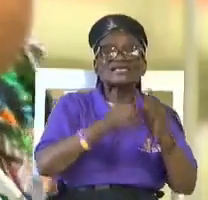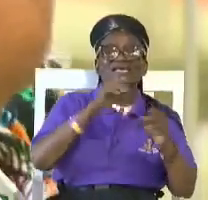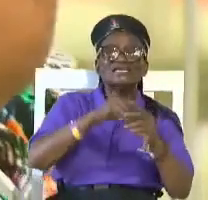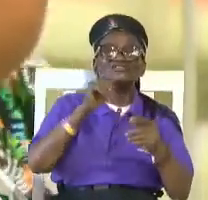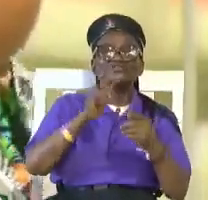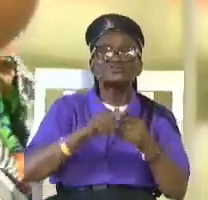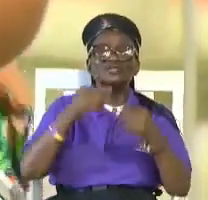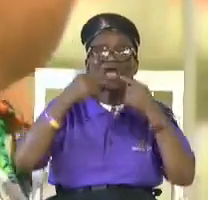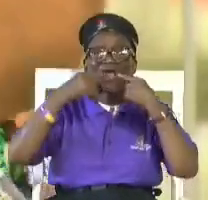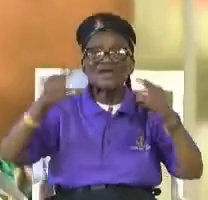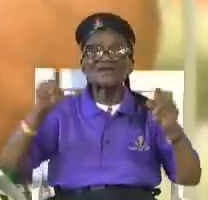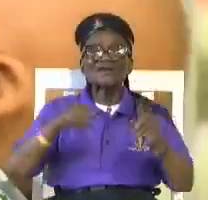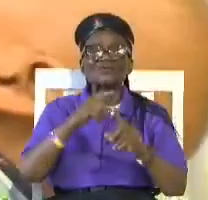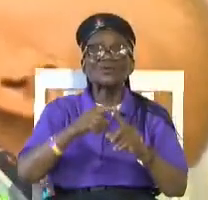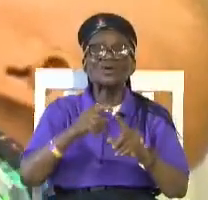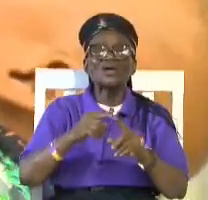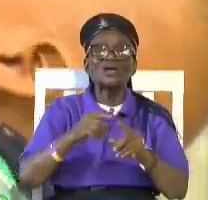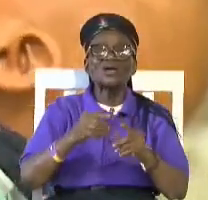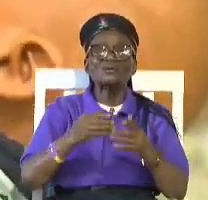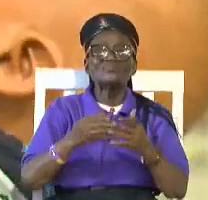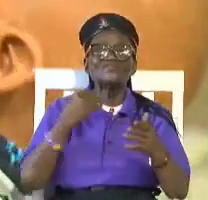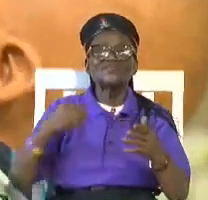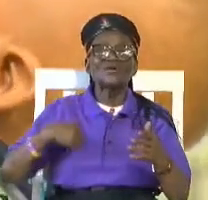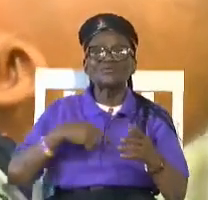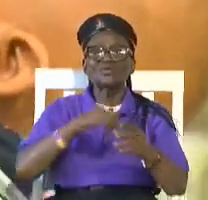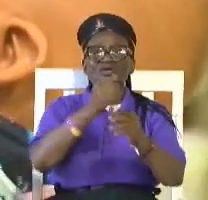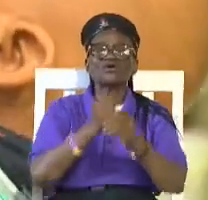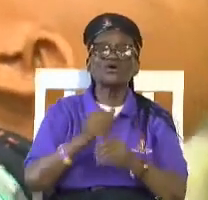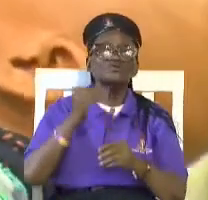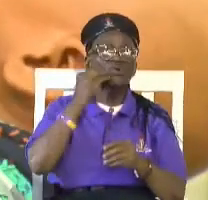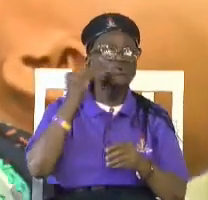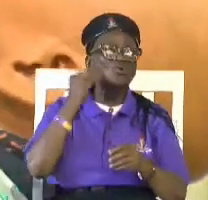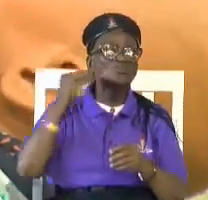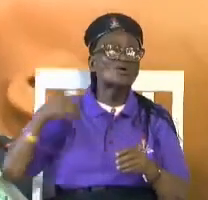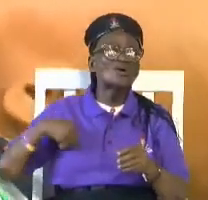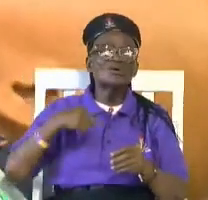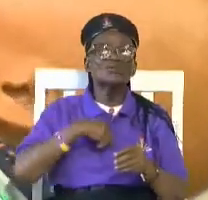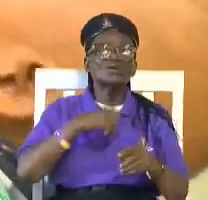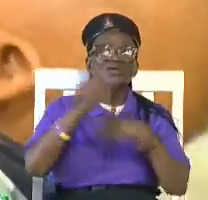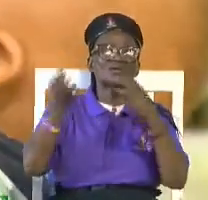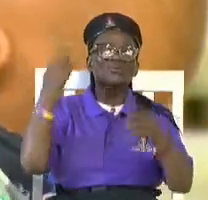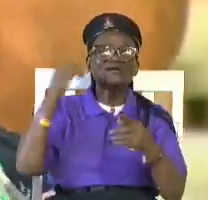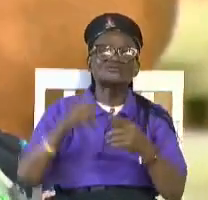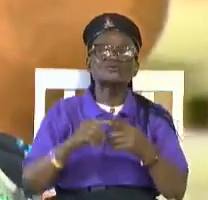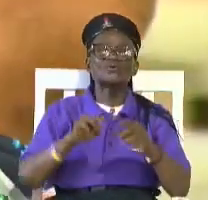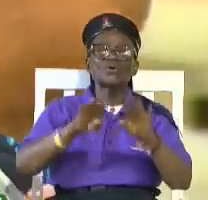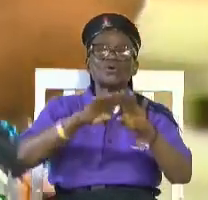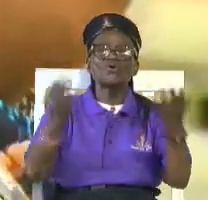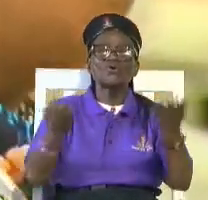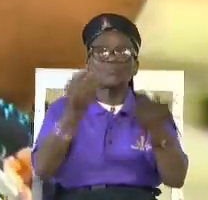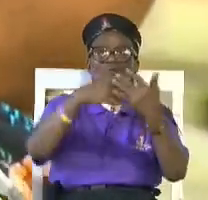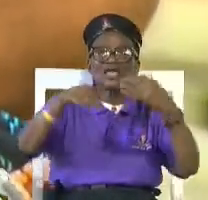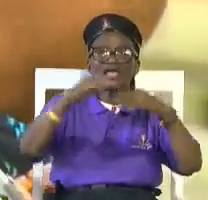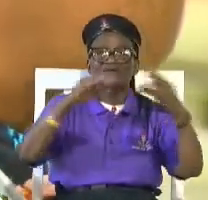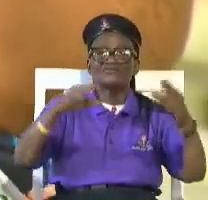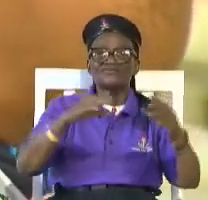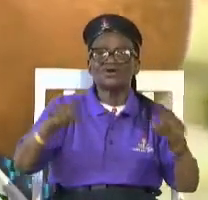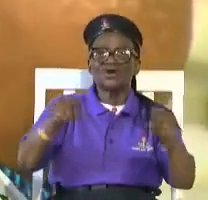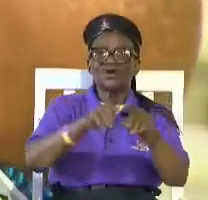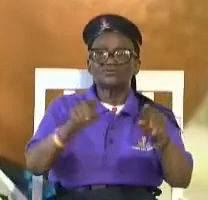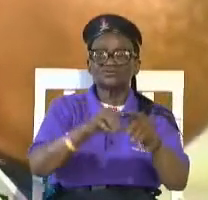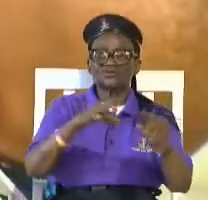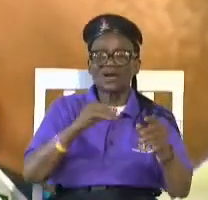got home, before we got home, we went to open heavens also and prayed. And God answered our prayers. Last